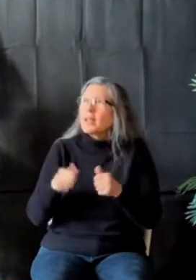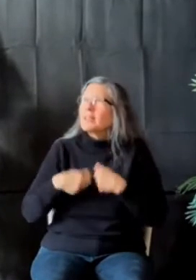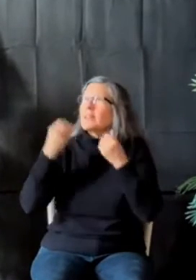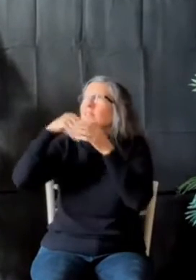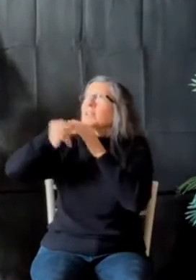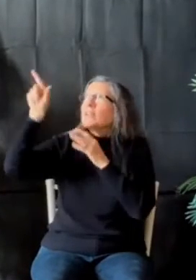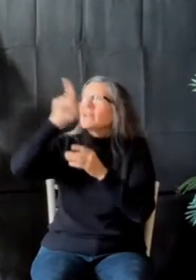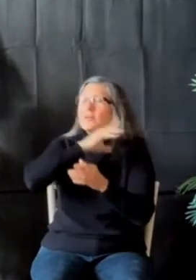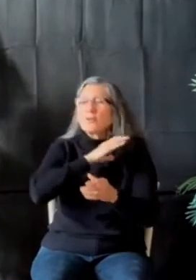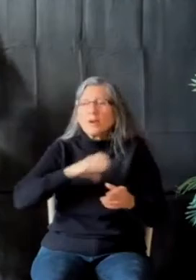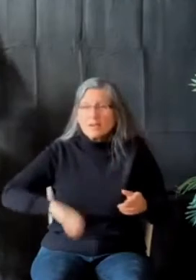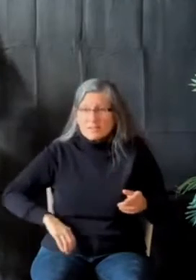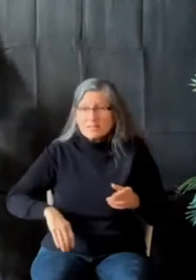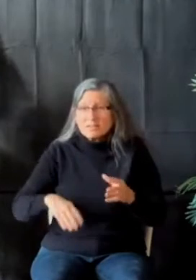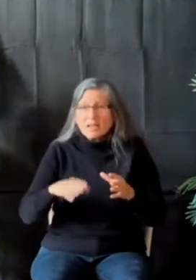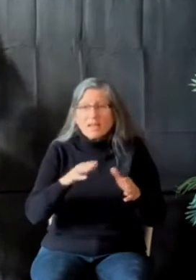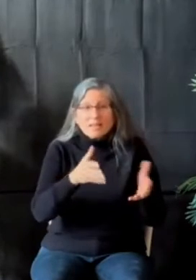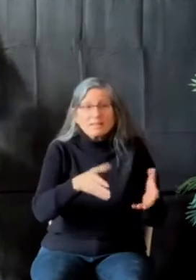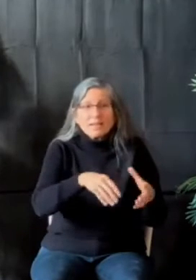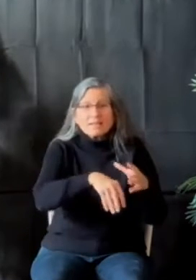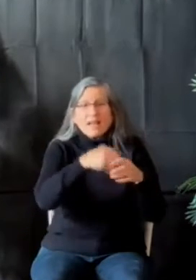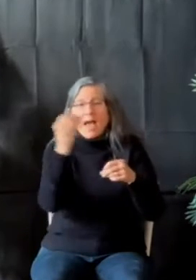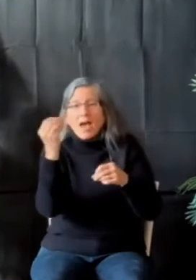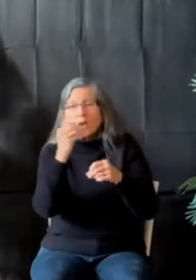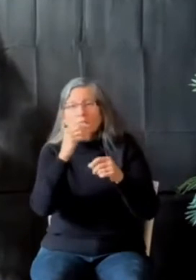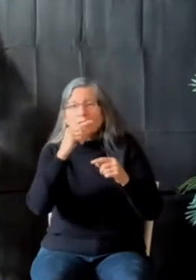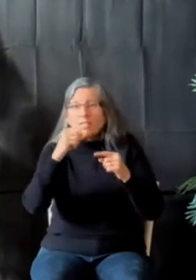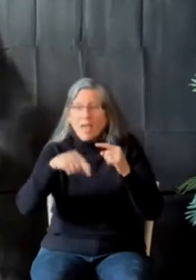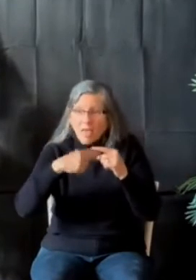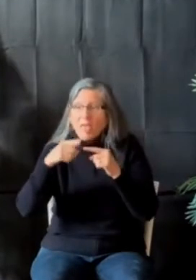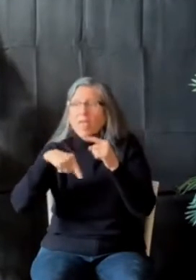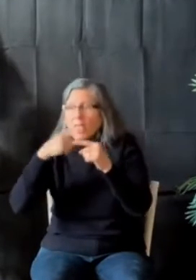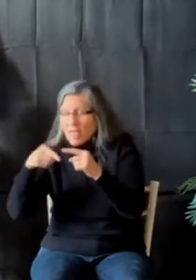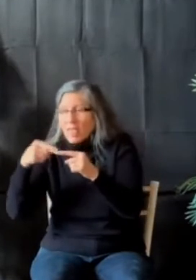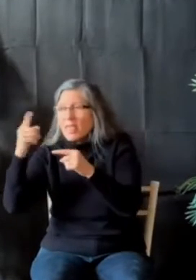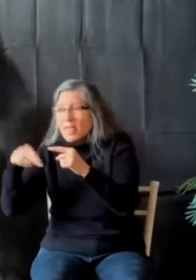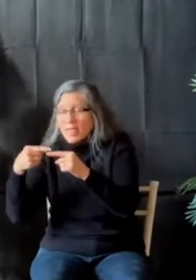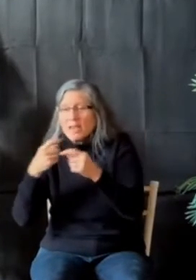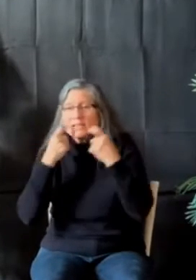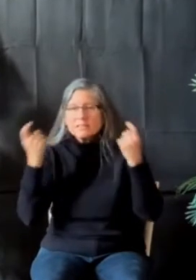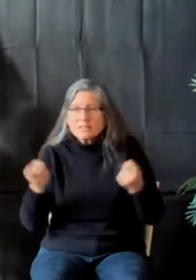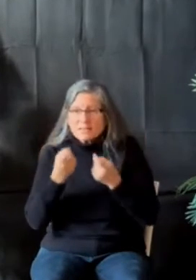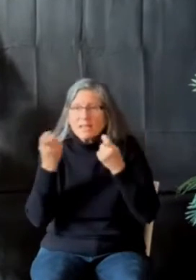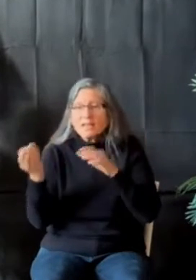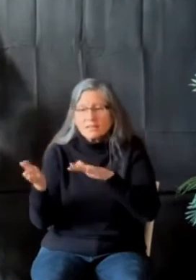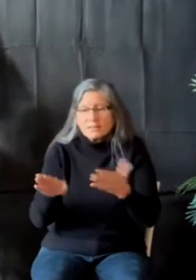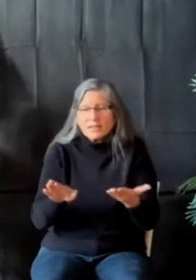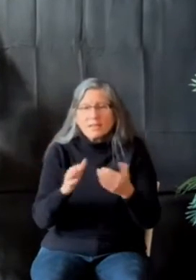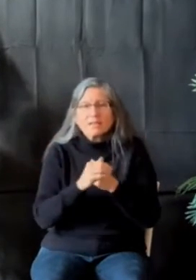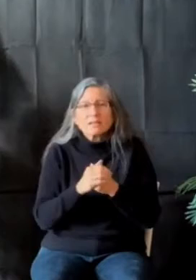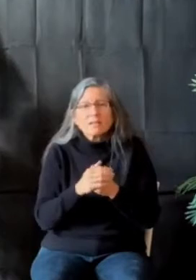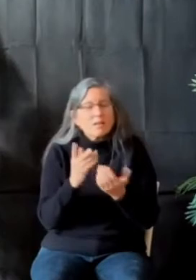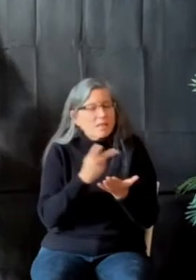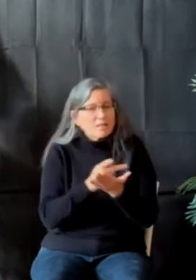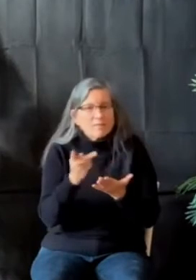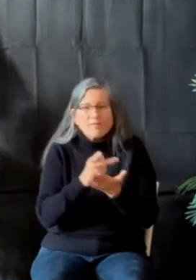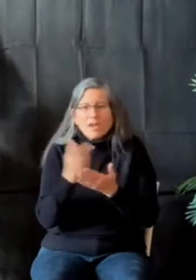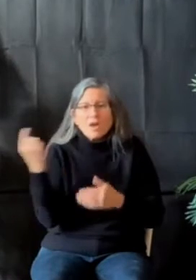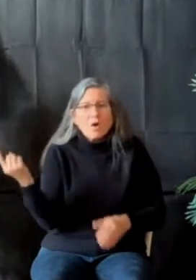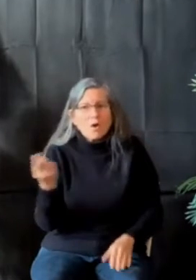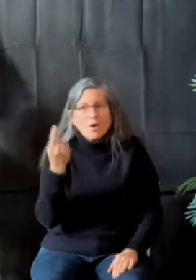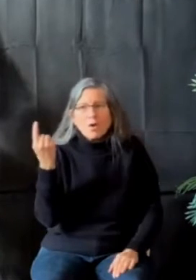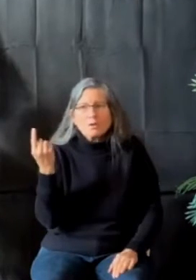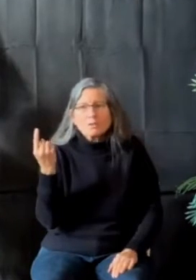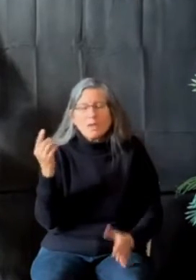the old vicious circle of sin and death. The law never succeeded in producing righteousness. The failure was always